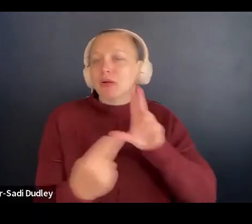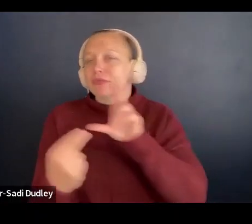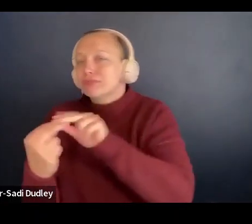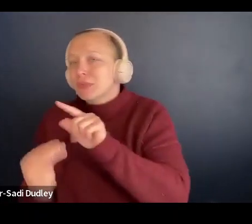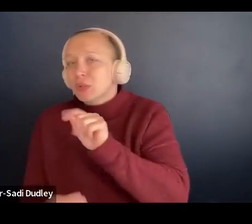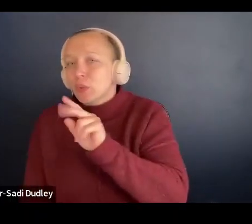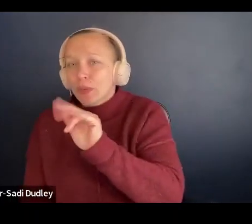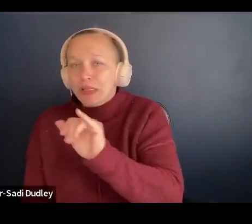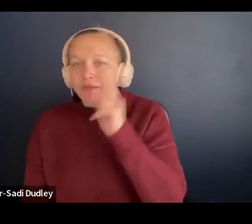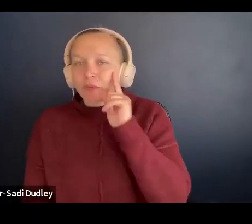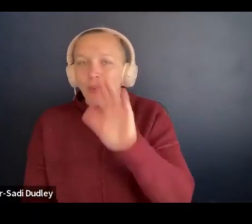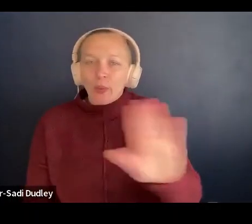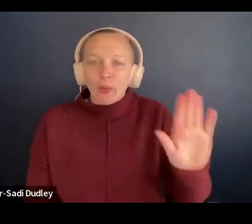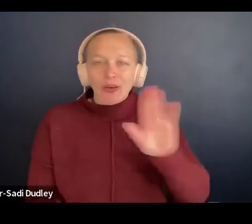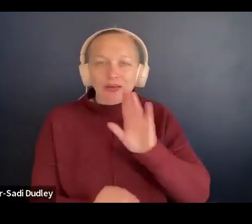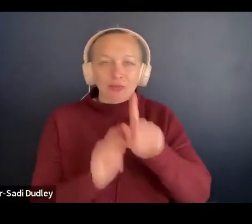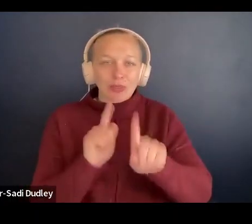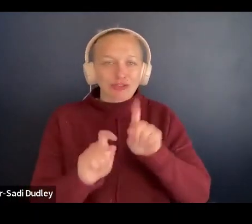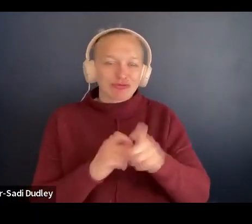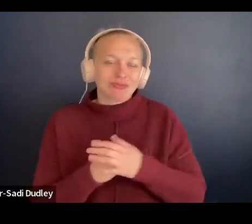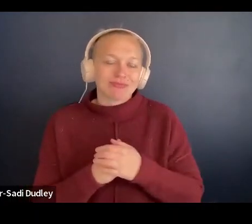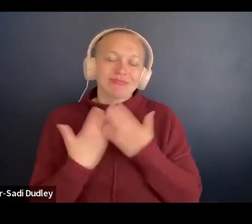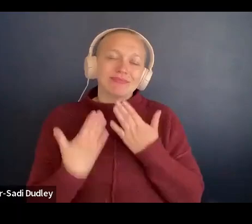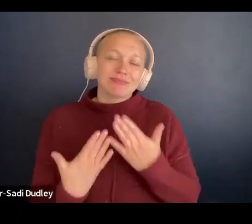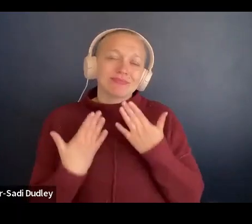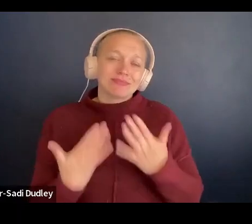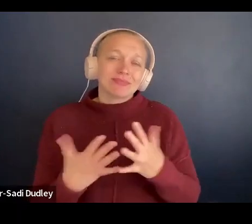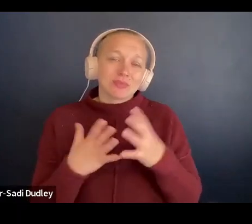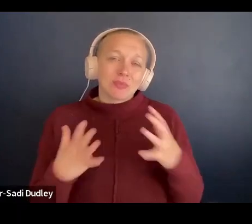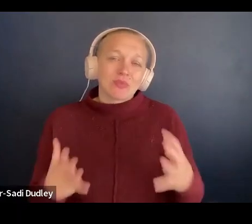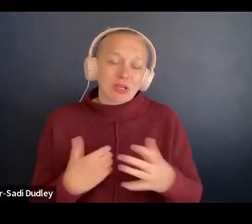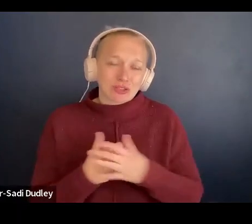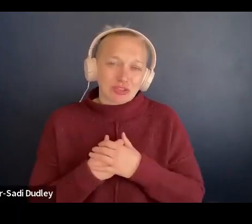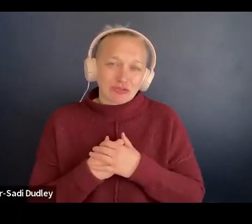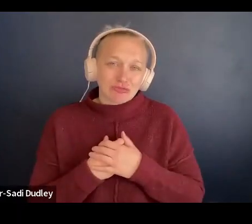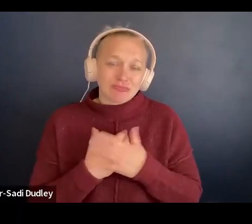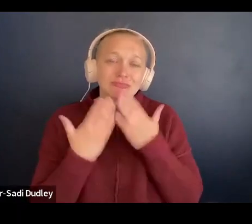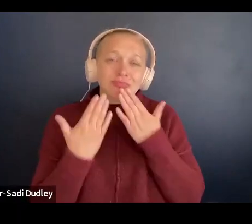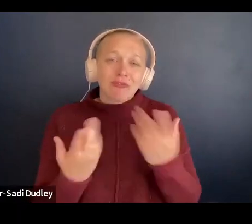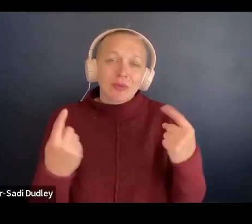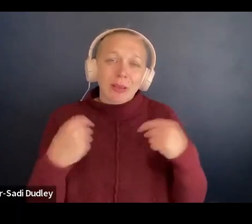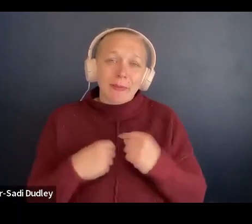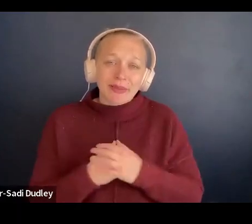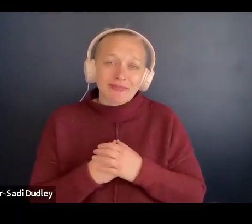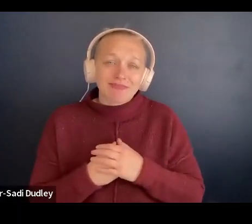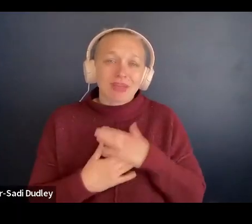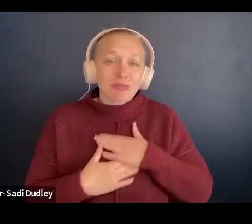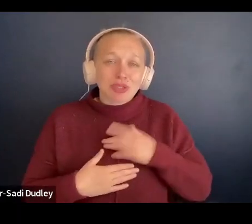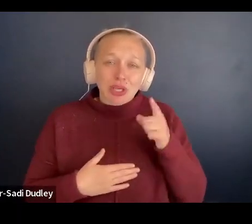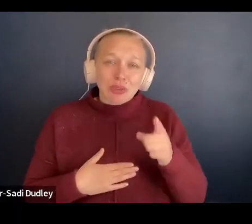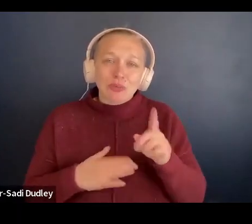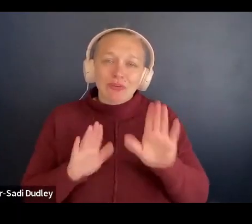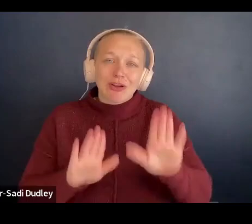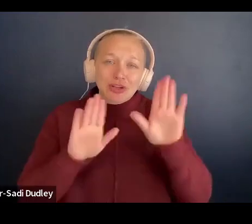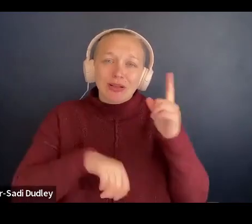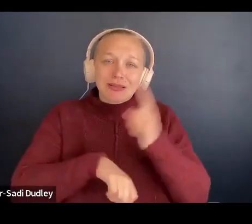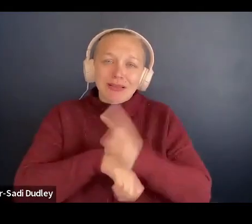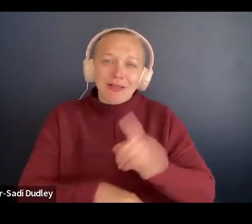those answers. So thank you all for attending today. We appreciate it and have a nice day.